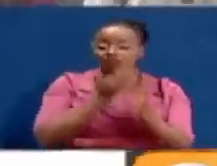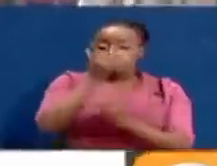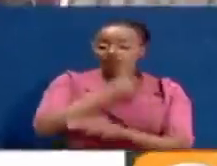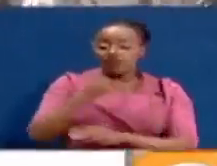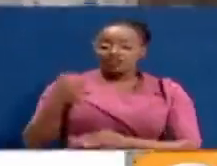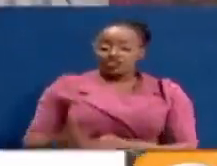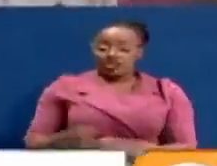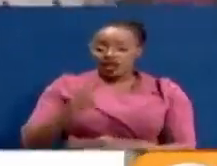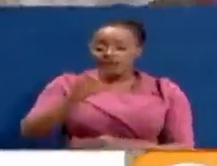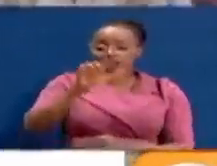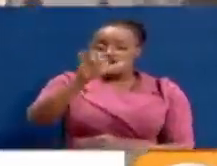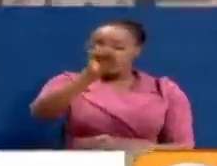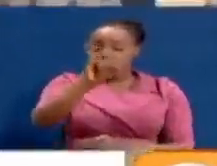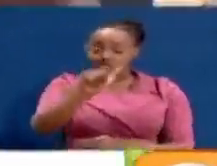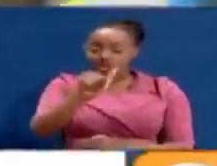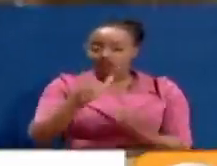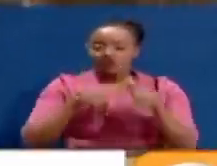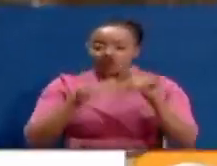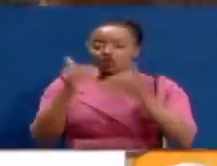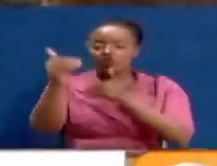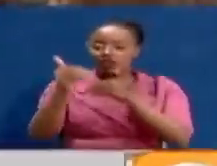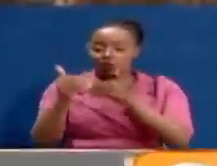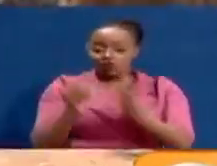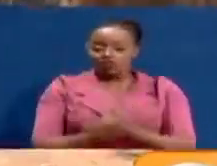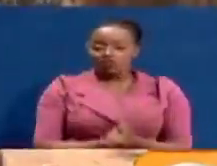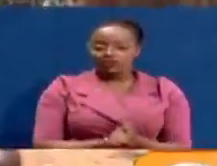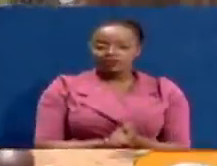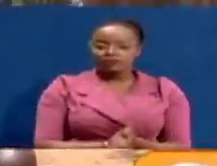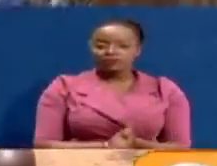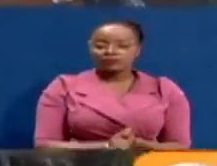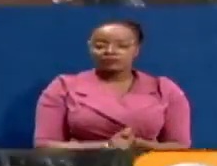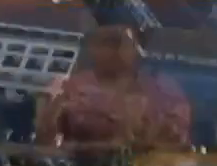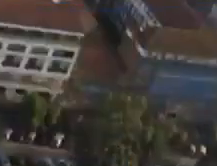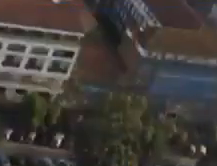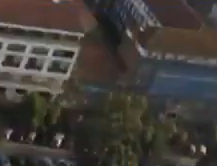Malaysia, and India followed closely. Dennis Otieno, Citizen TV.